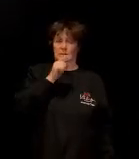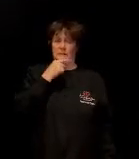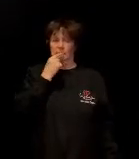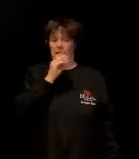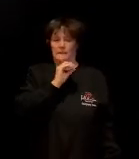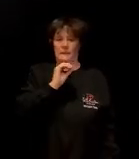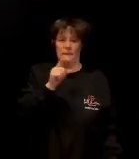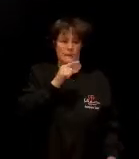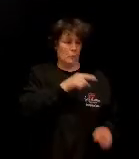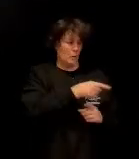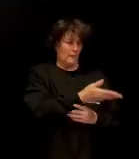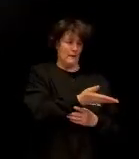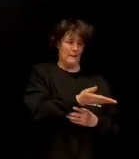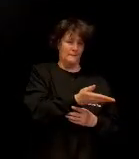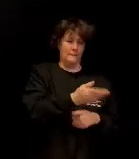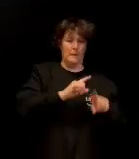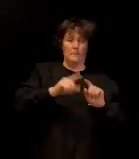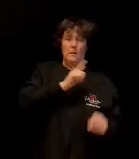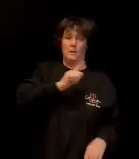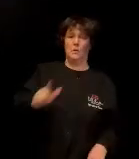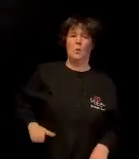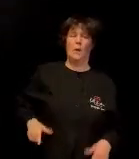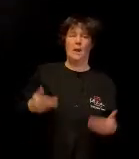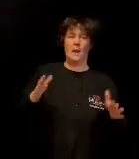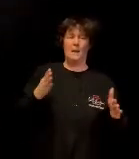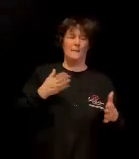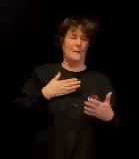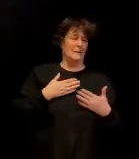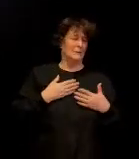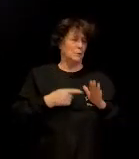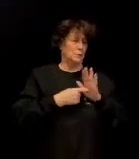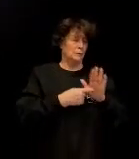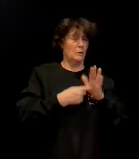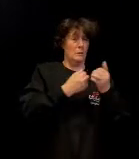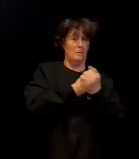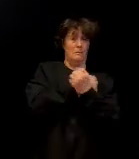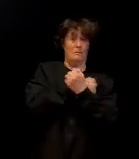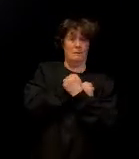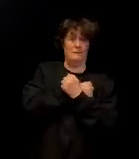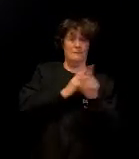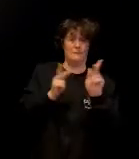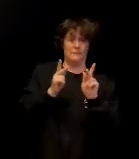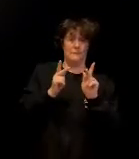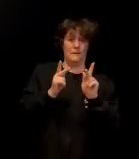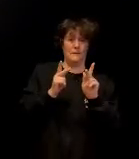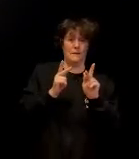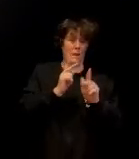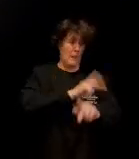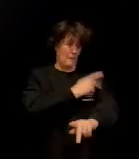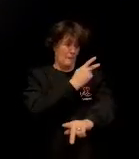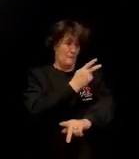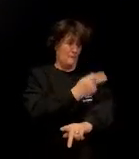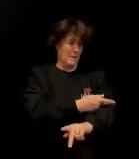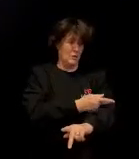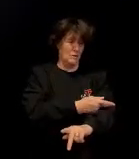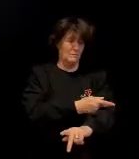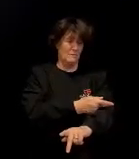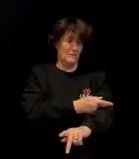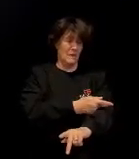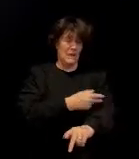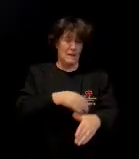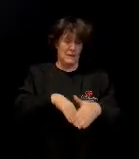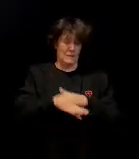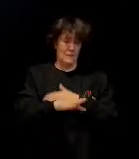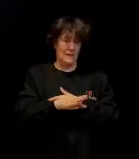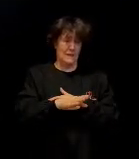But Lord, let me be loving to people. When that patient comes in and they're drug addicted and they're